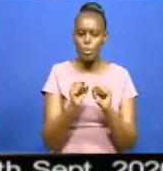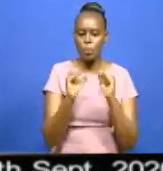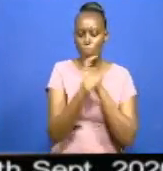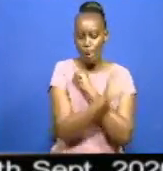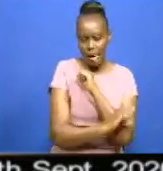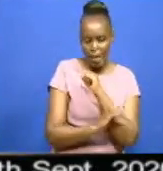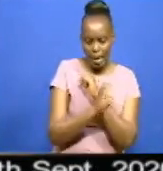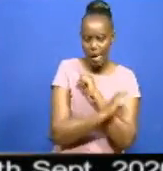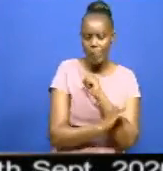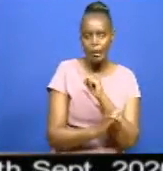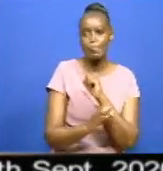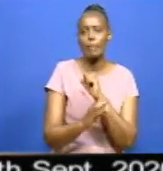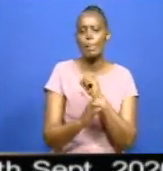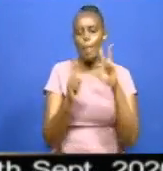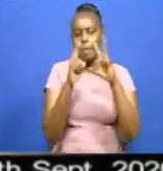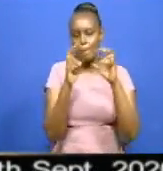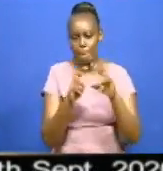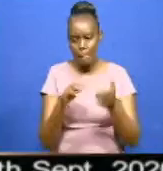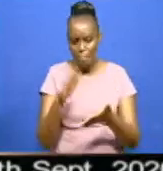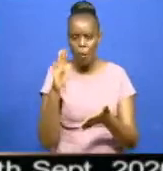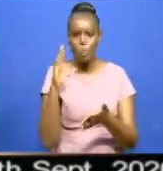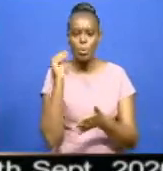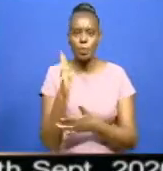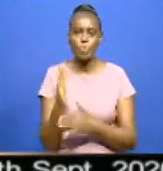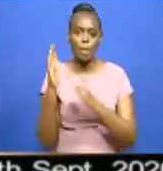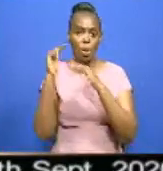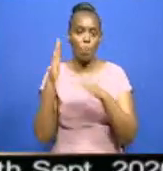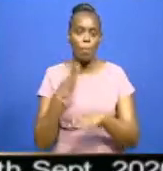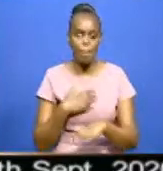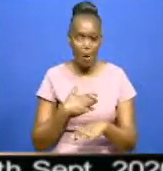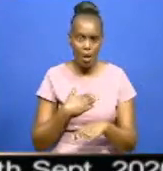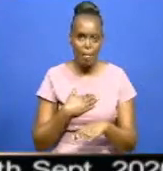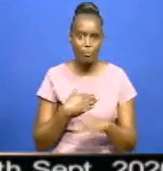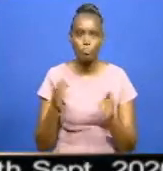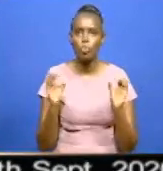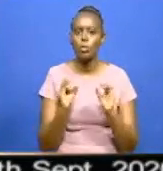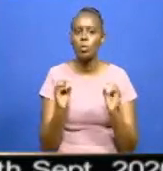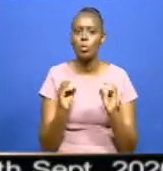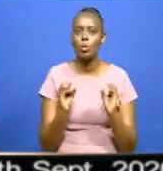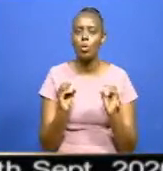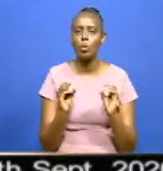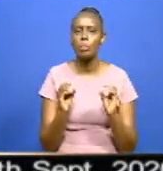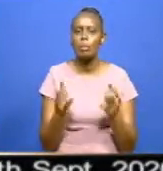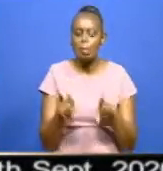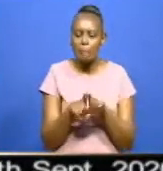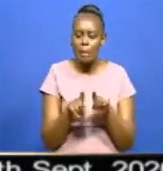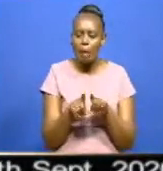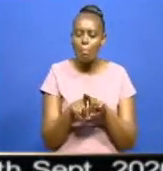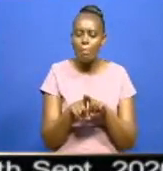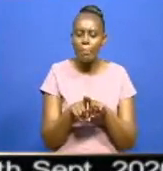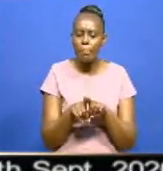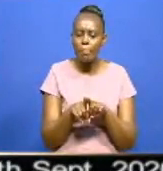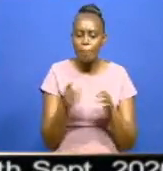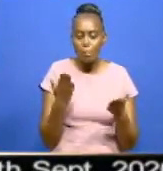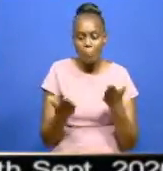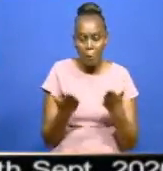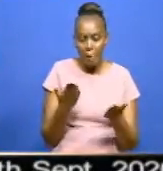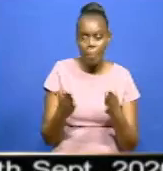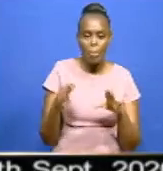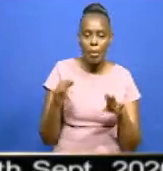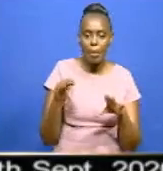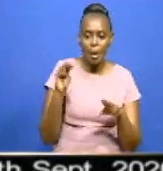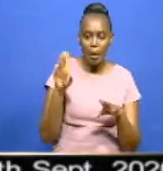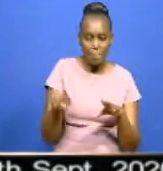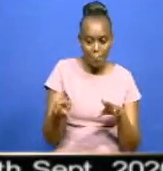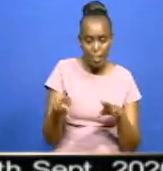country, look at this. And I hope, Mr. Speaker, that it might not be seen that there might be members of parliament